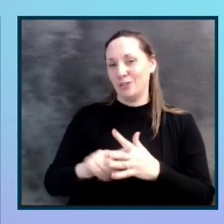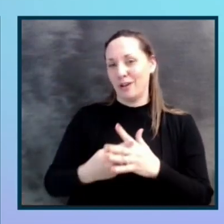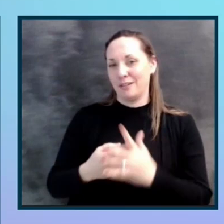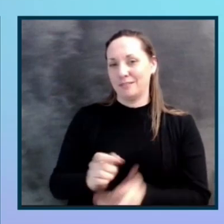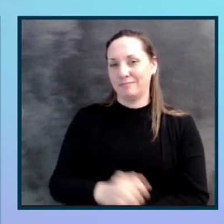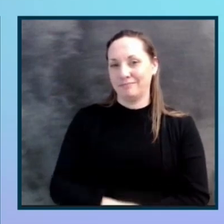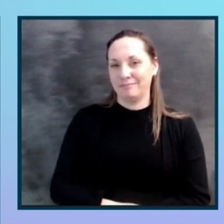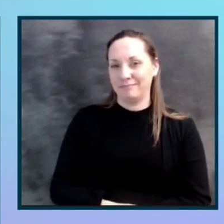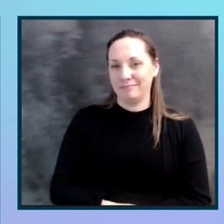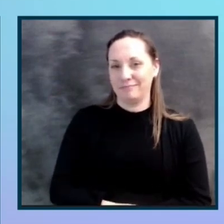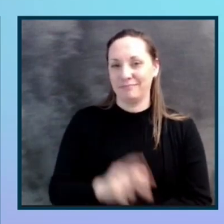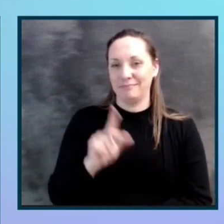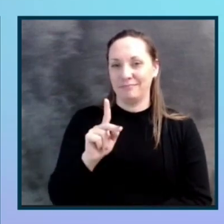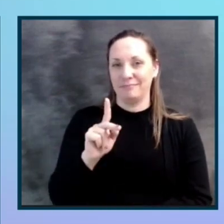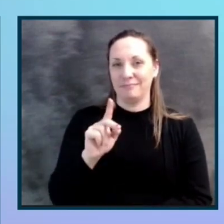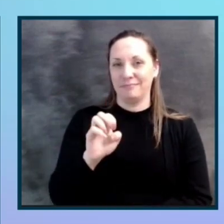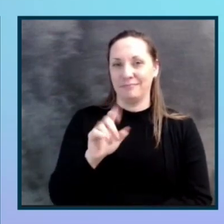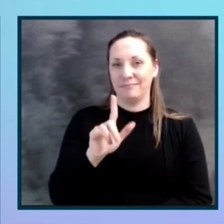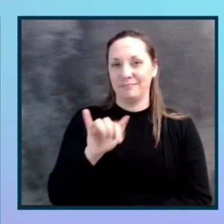Thanks.